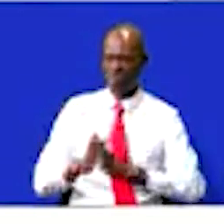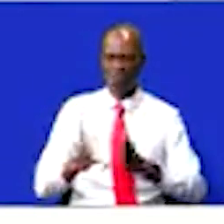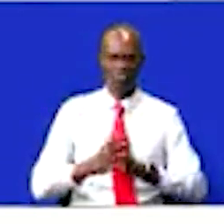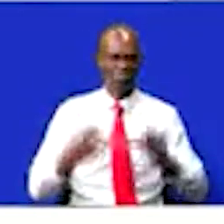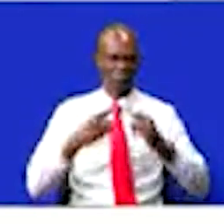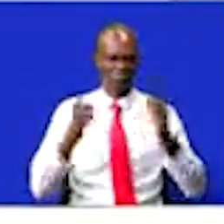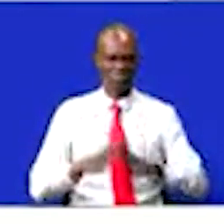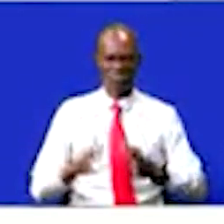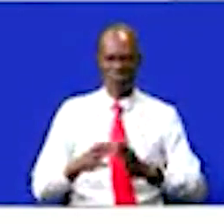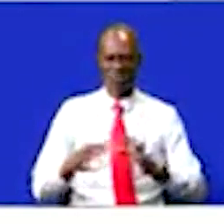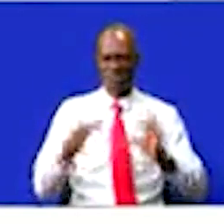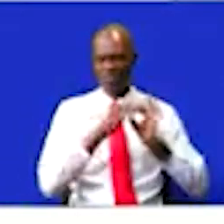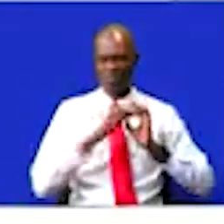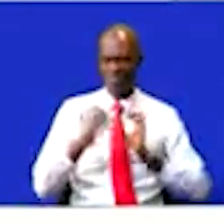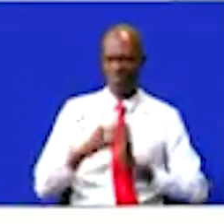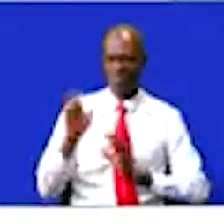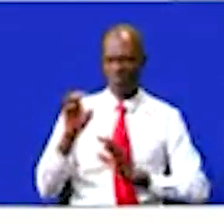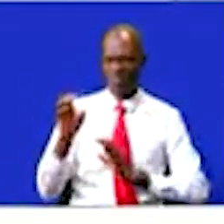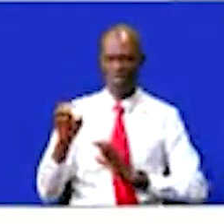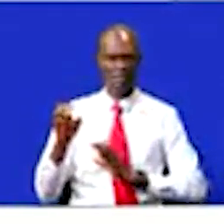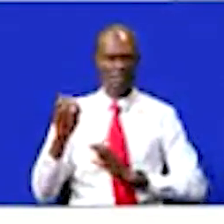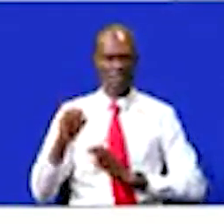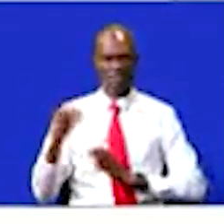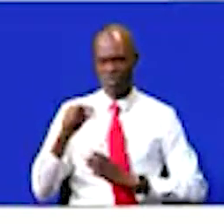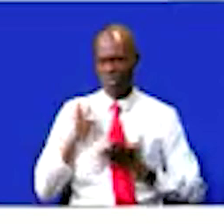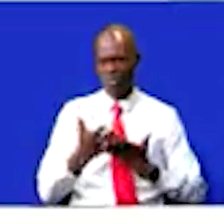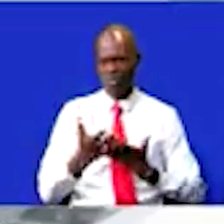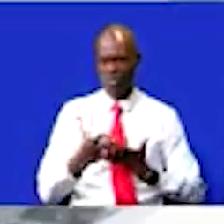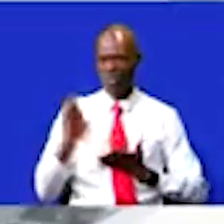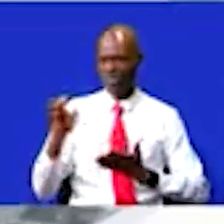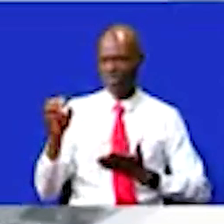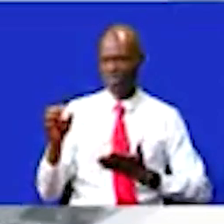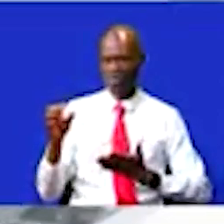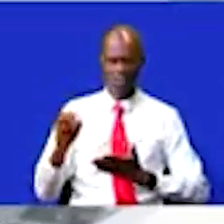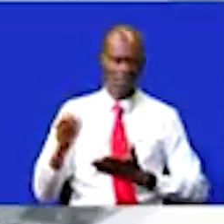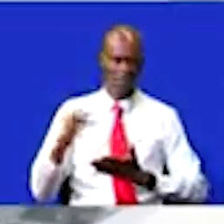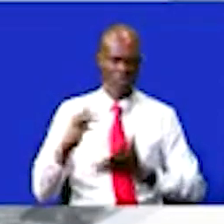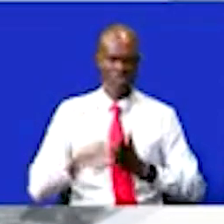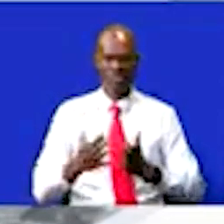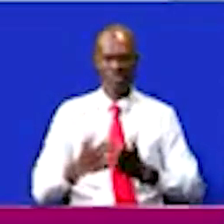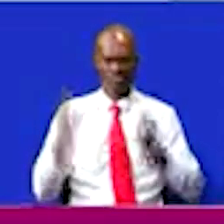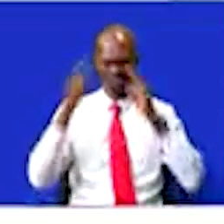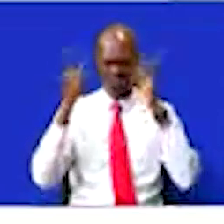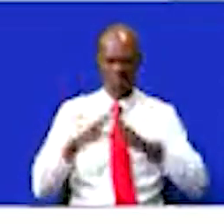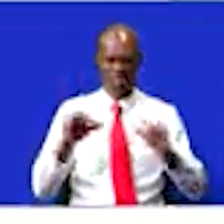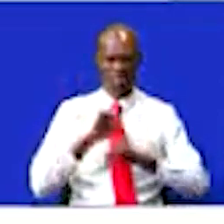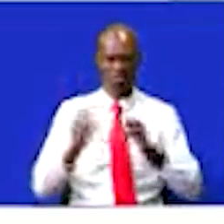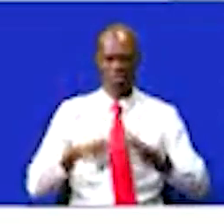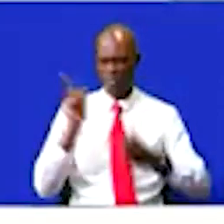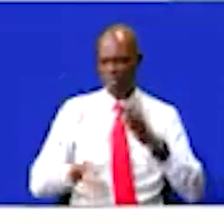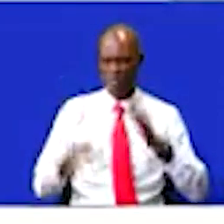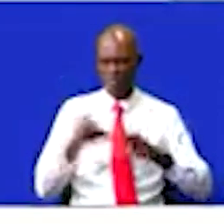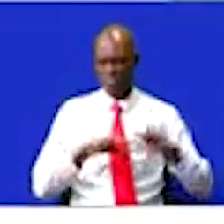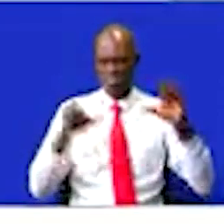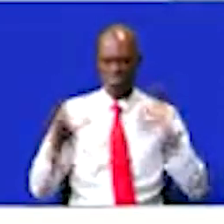mar governors e thurka kagiwacho ni riwruok mar governors okosebedo kaketo maino moko kuom weche ma osebedo